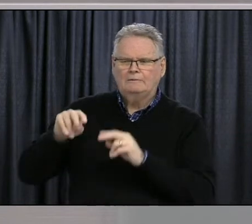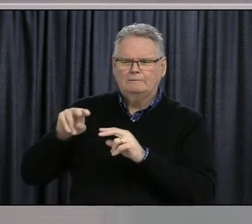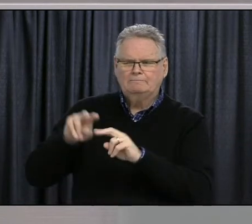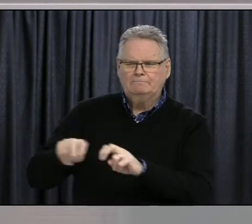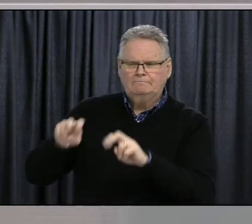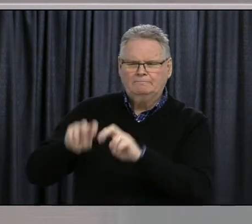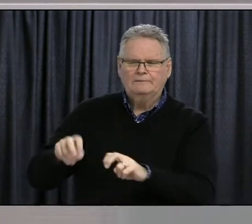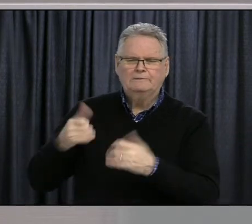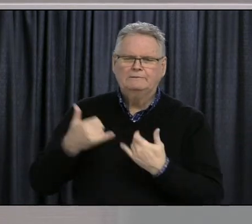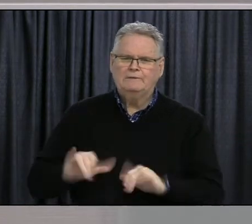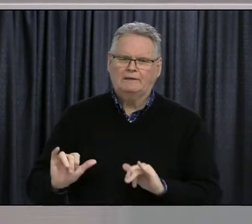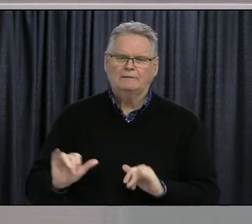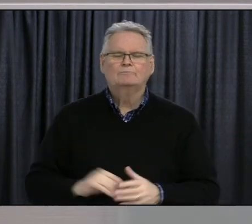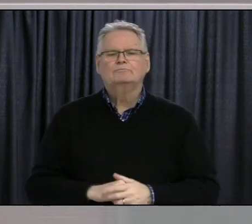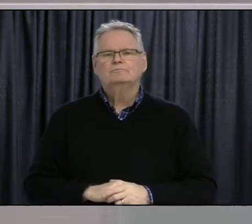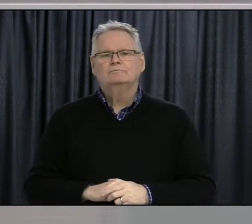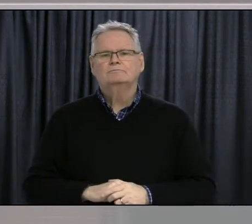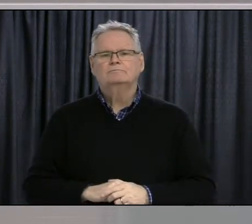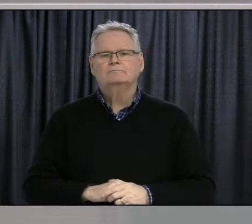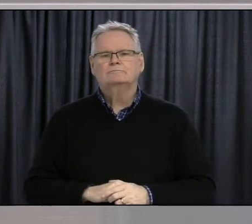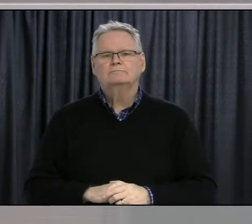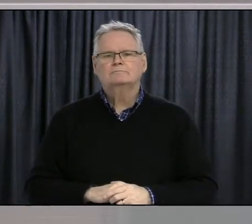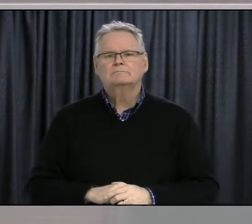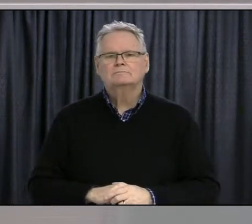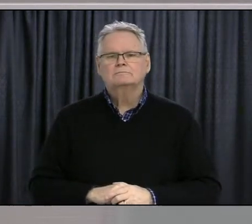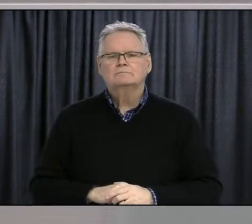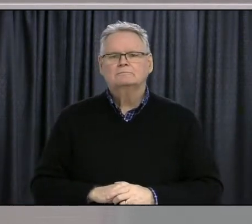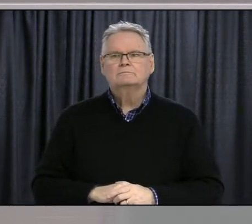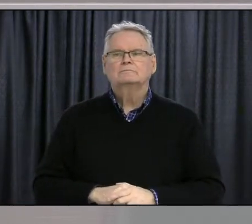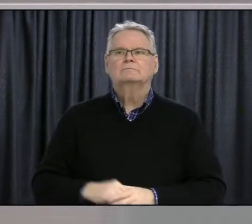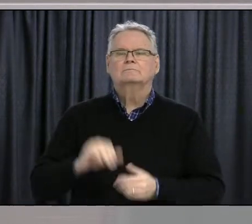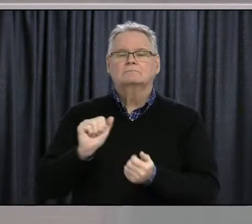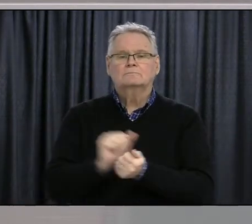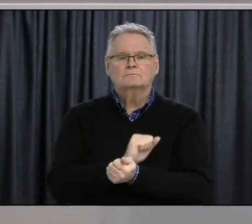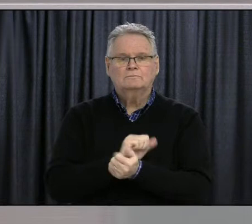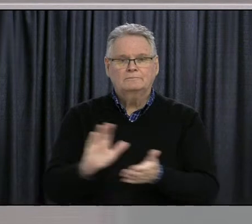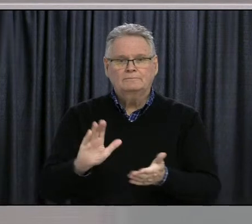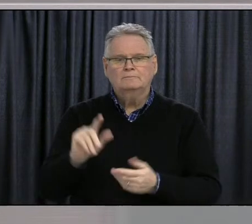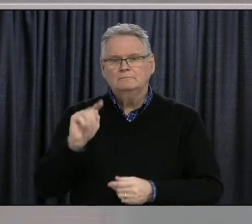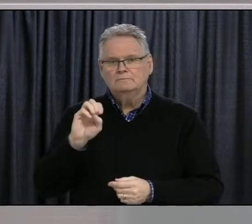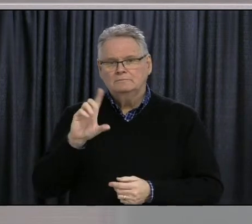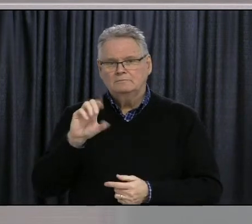Our next questions are from Peter Jackson with the Telegram. Please go ahead.